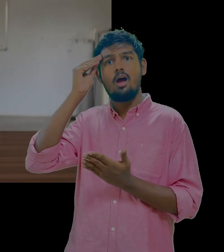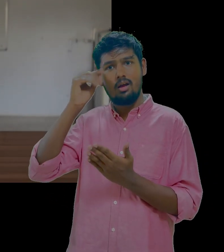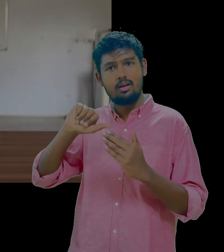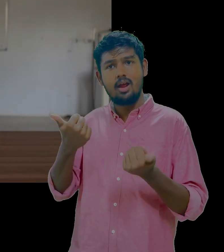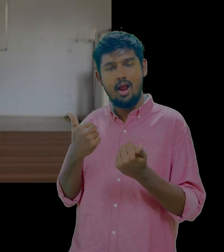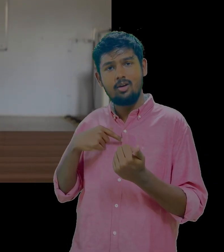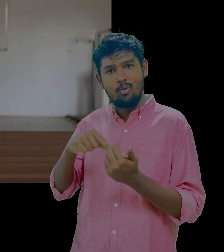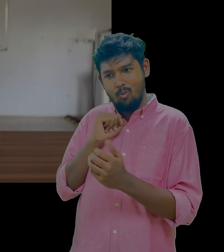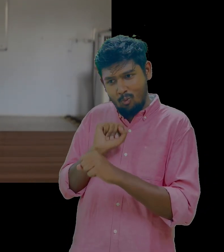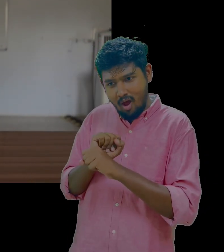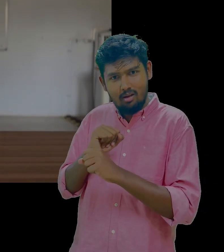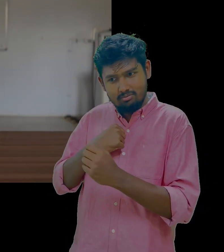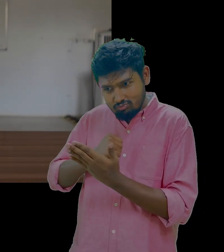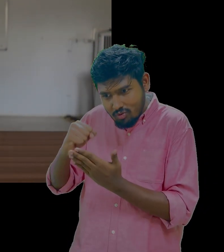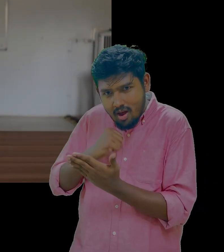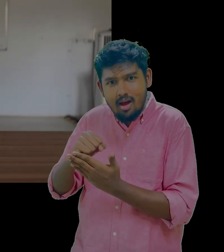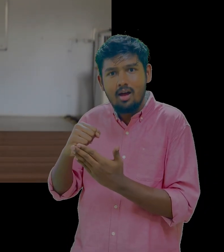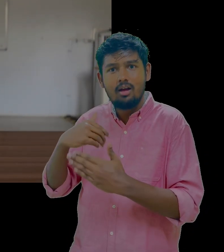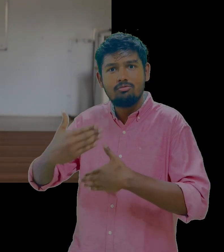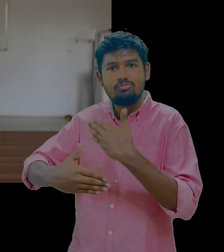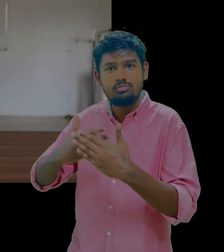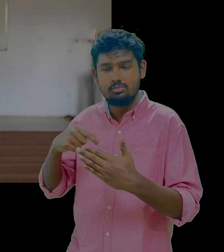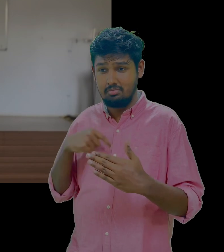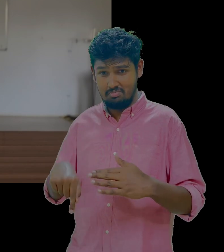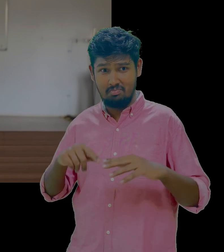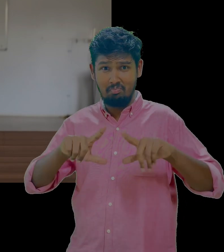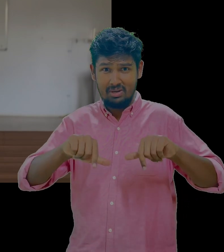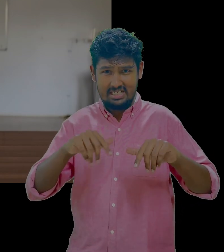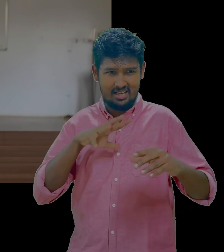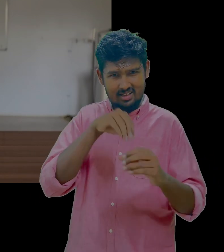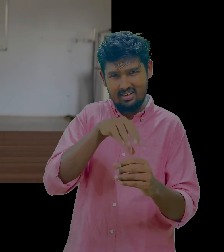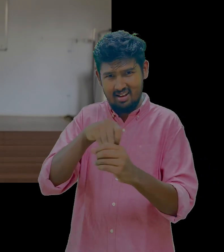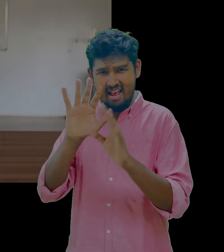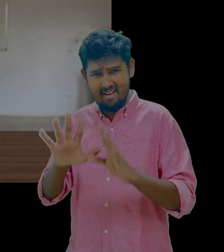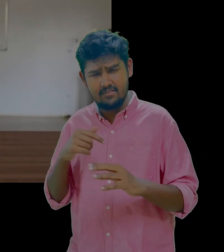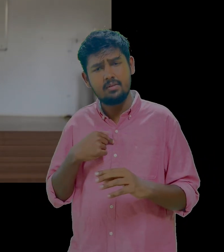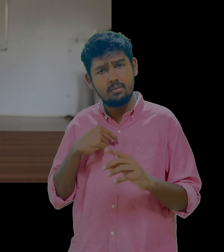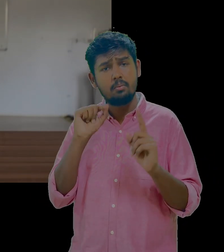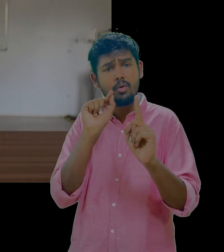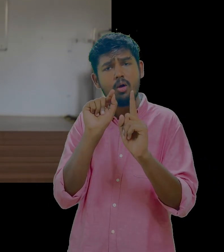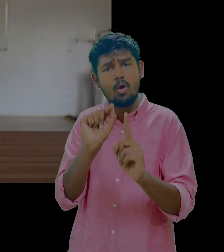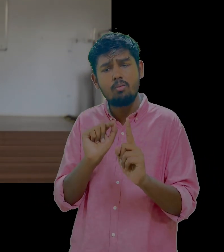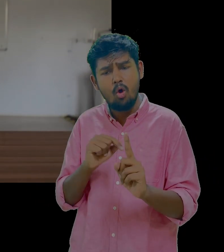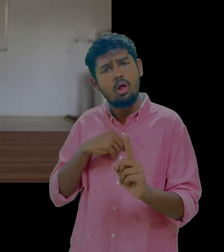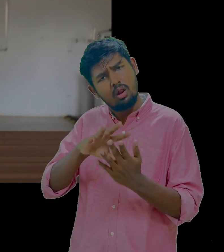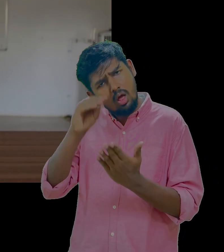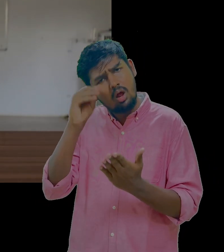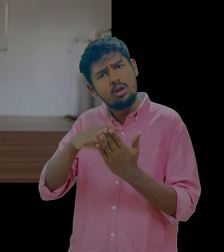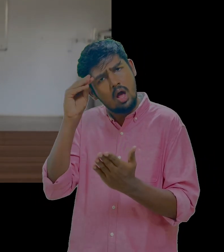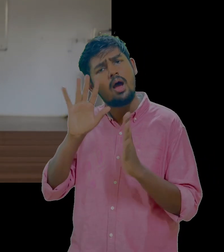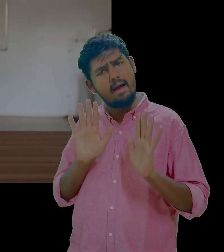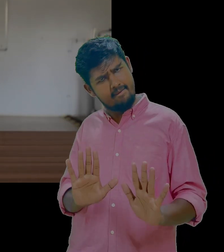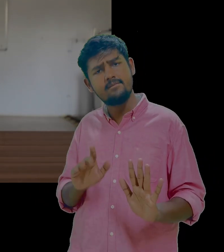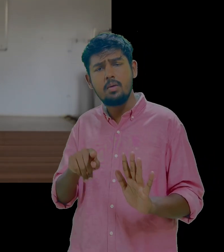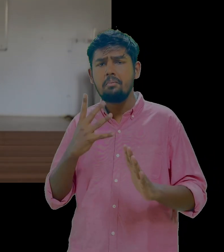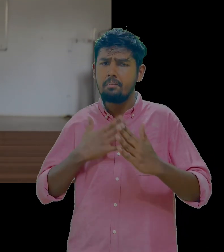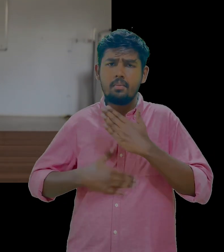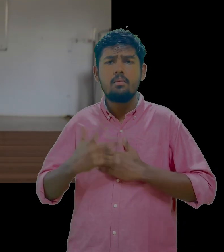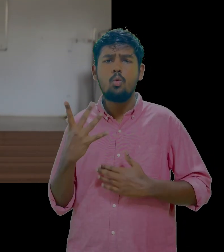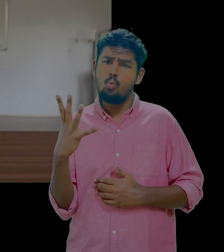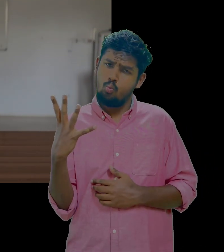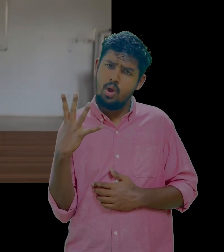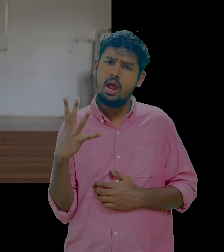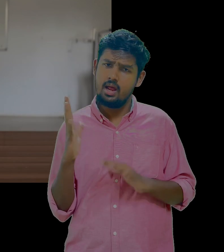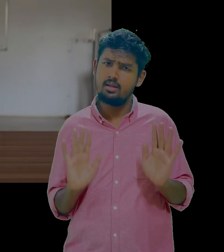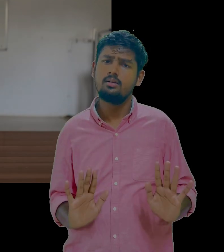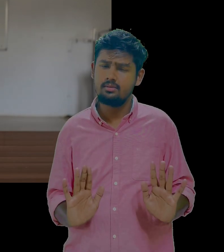can actually write. Guess what? My planning worked out that day. I really learned how to say things very precisely, to